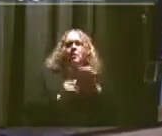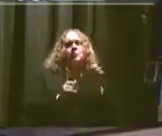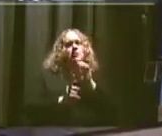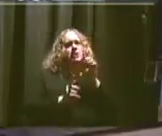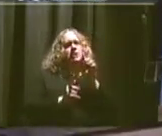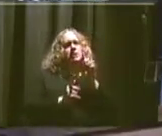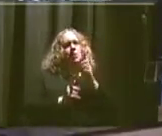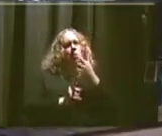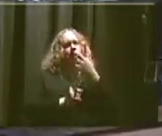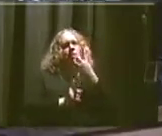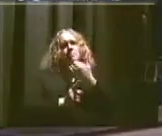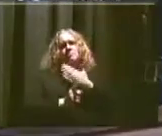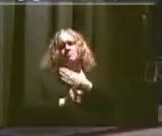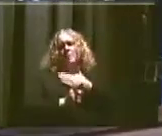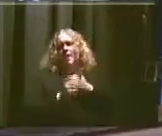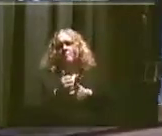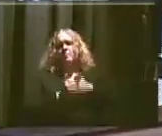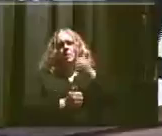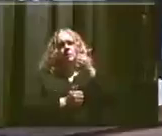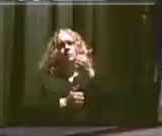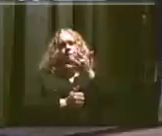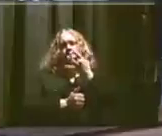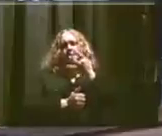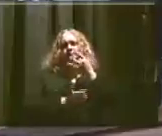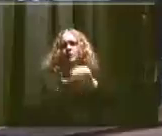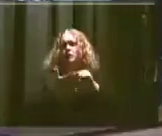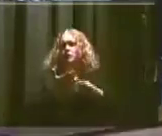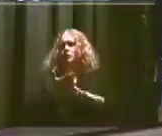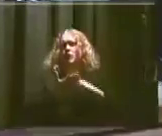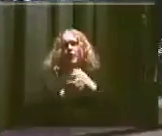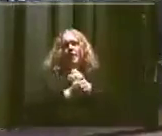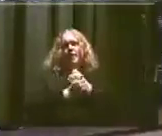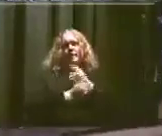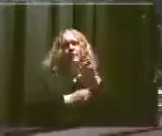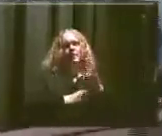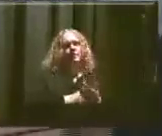favorite students, and I just love her. Thank you.